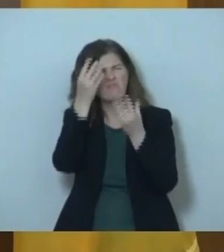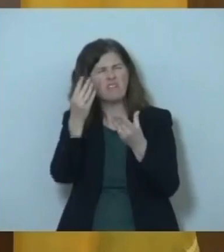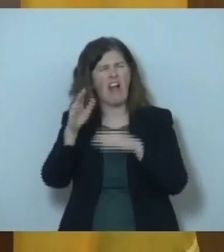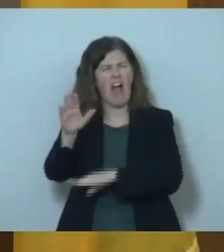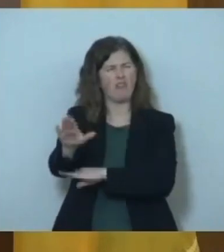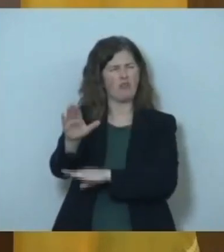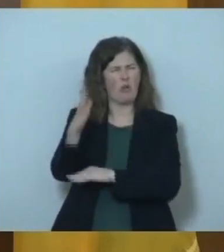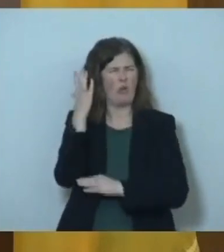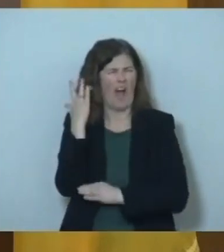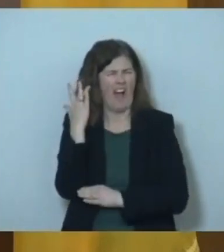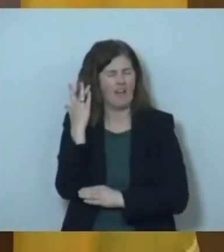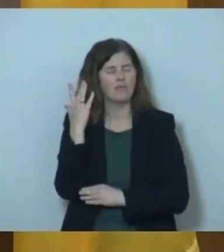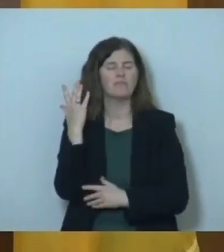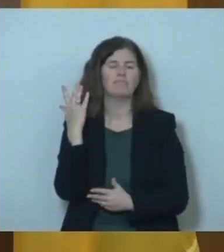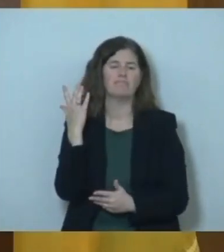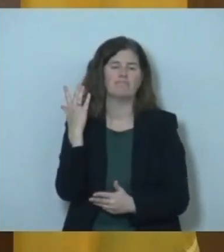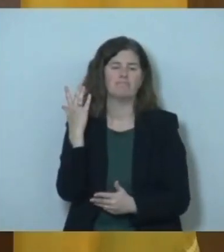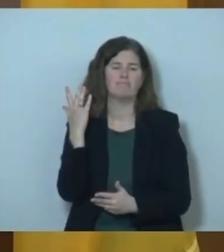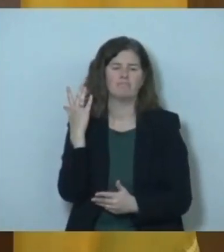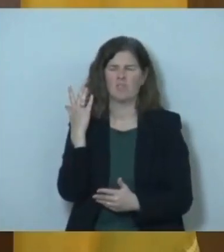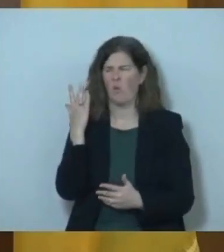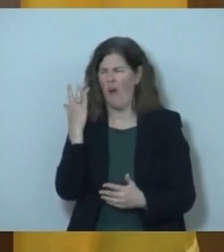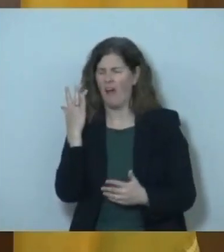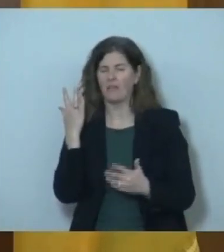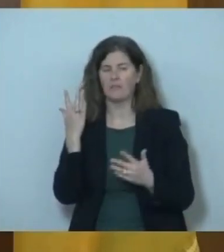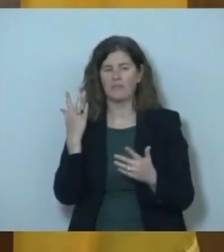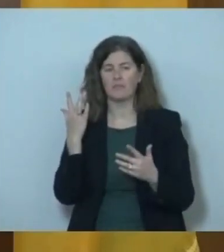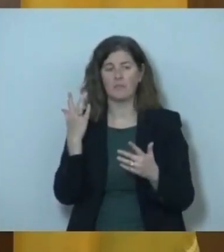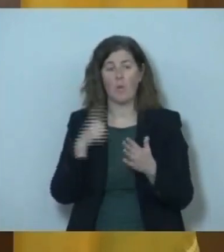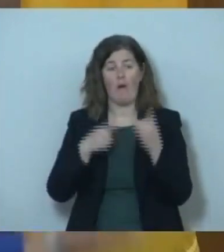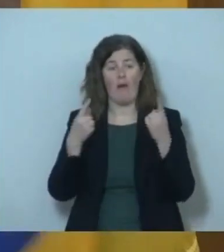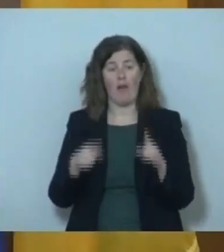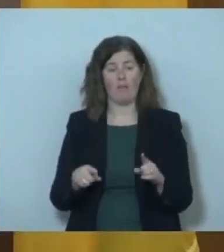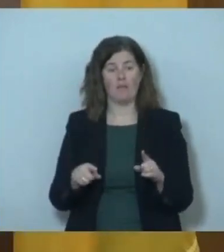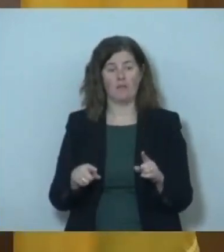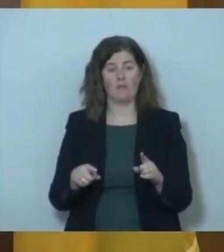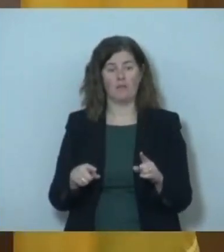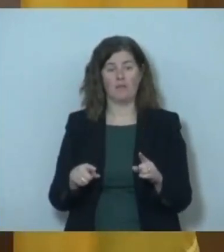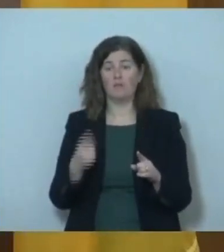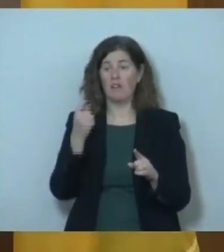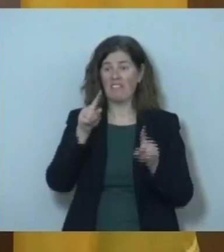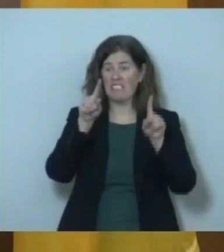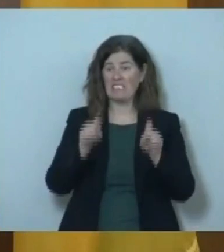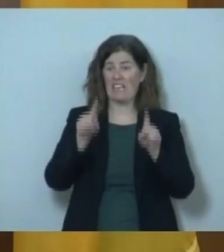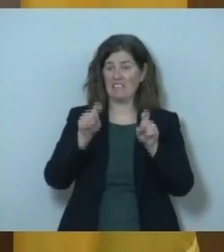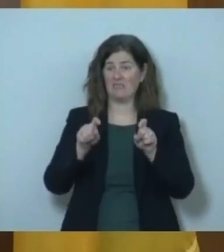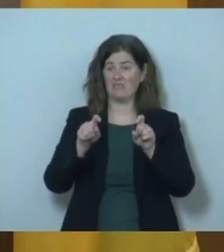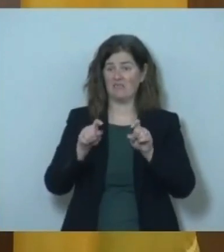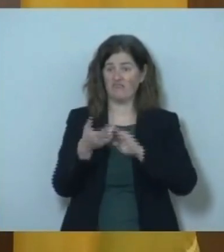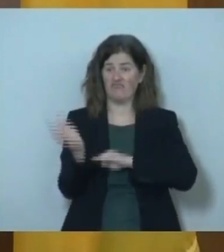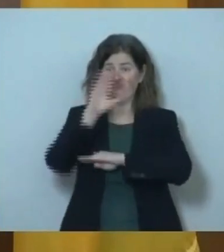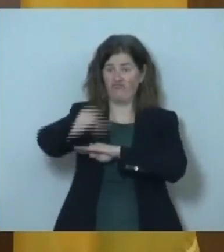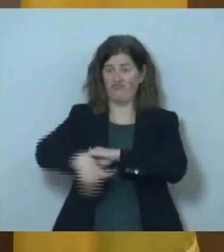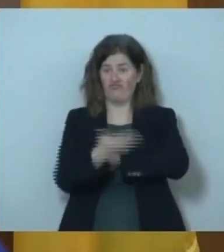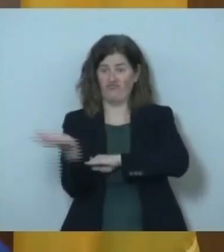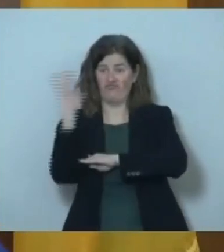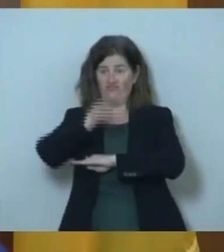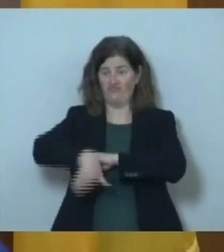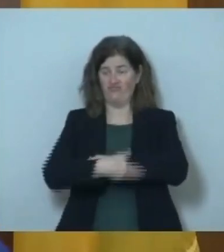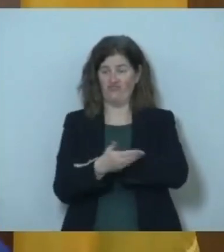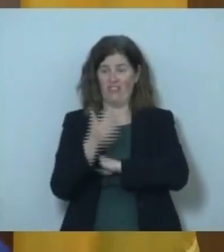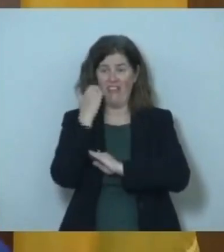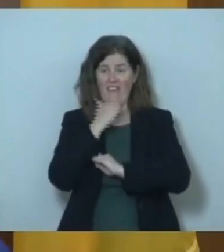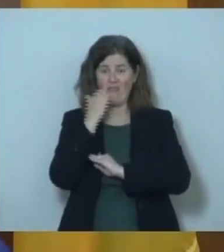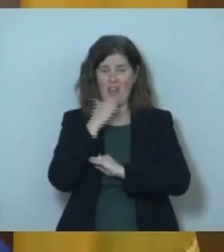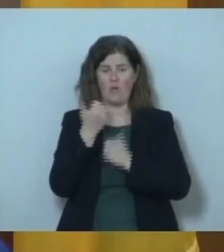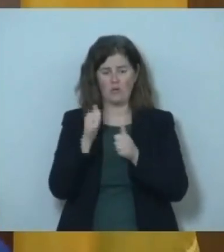in the afternoon? And how does it work? So we run tests in a 24-hour cycle. We try to plan in a